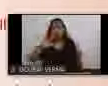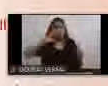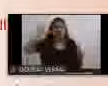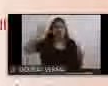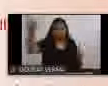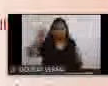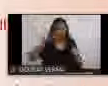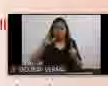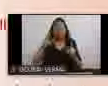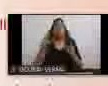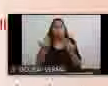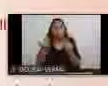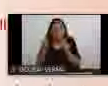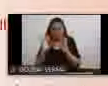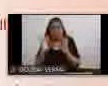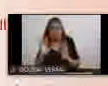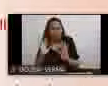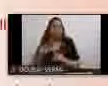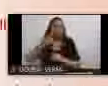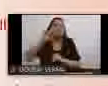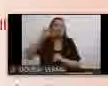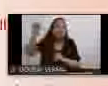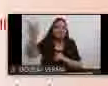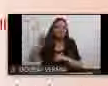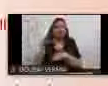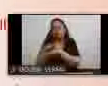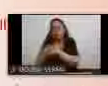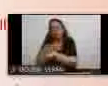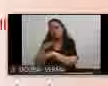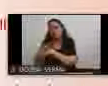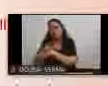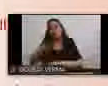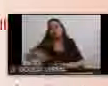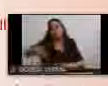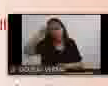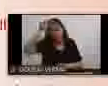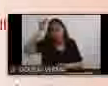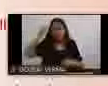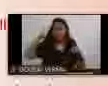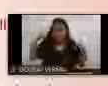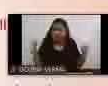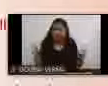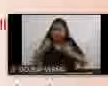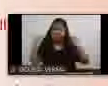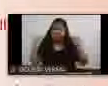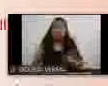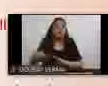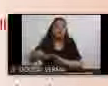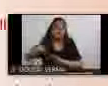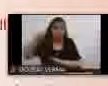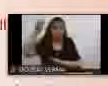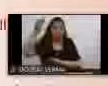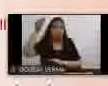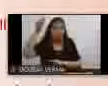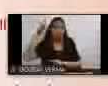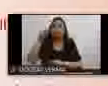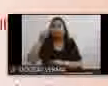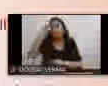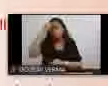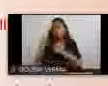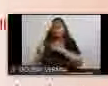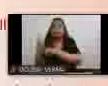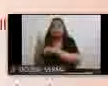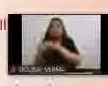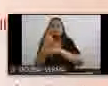we can, but it will be slower, it will need much more effort, other issues will come into